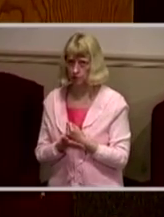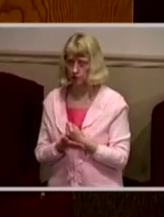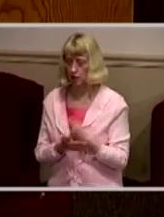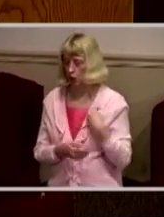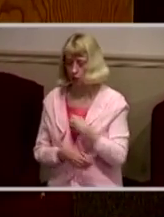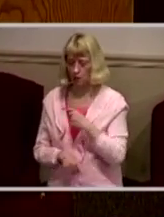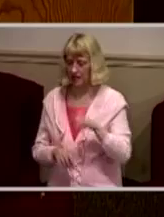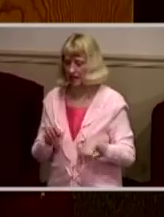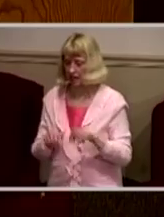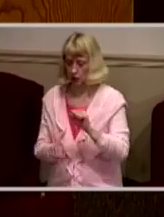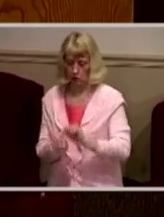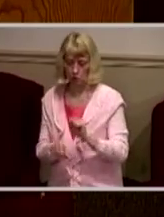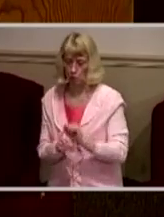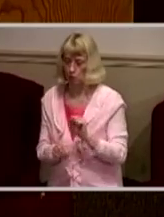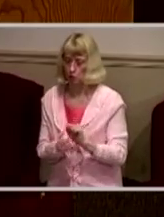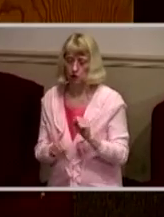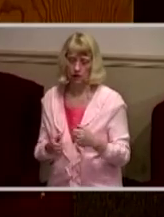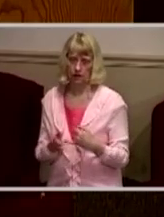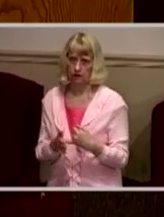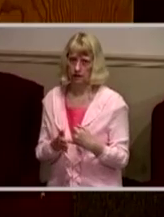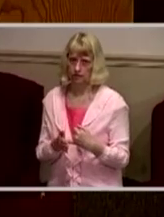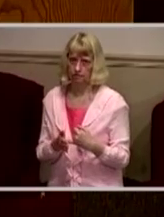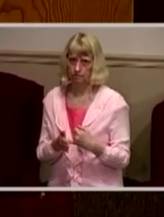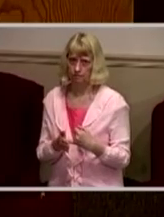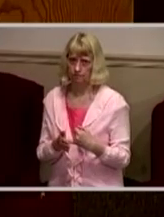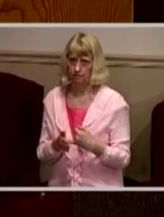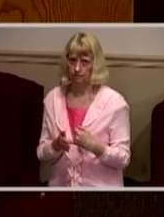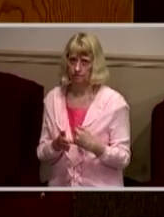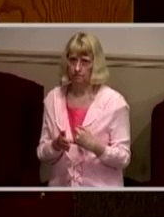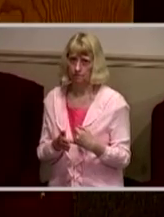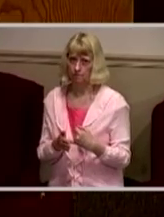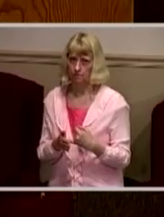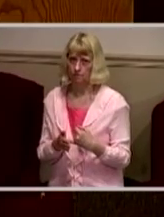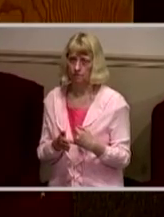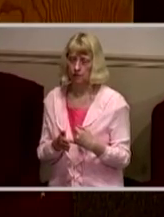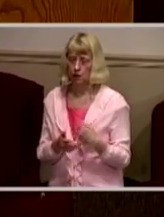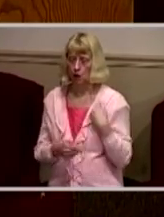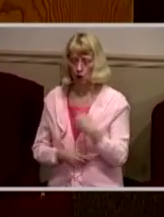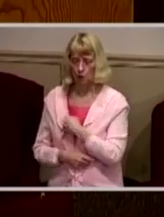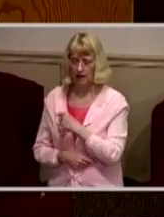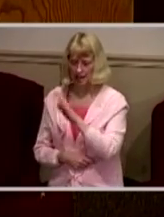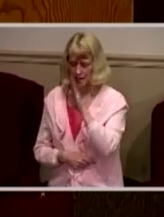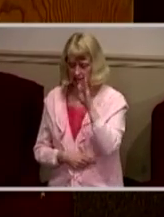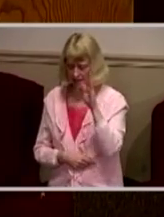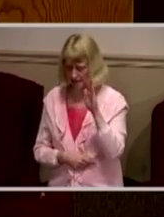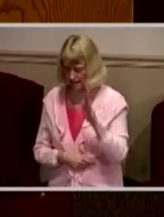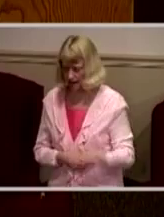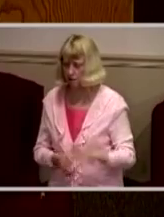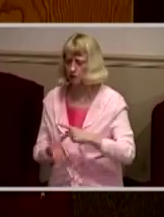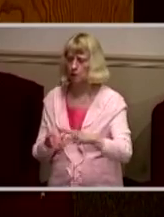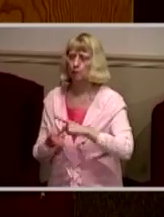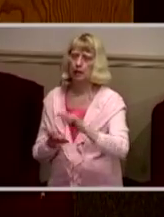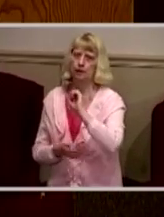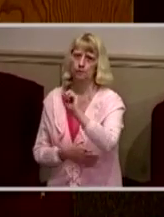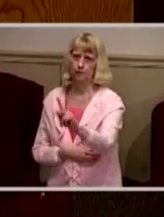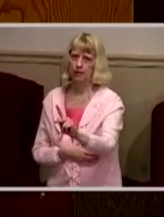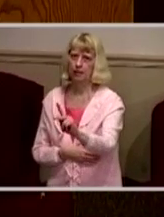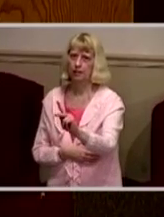which we cannot earn, can't work for it, and which we never will be able to repay.